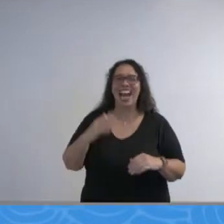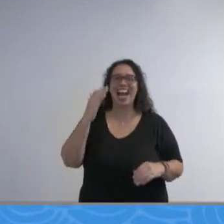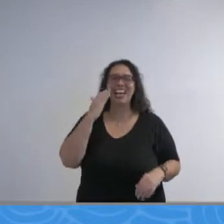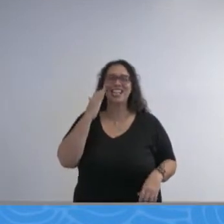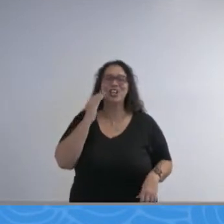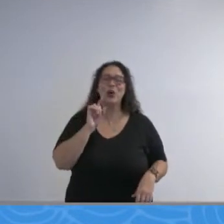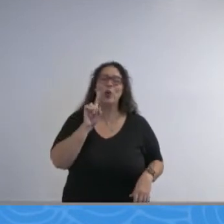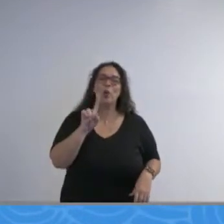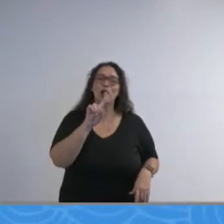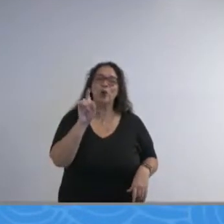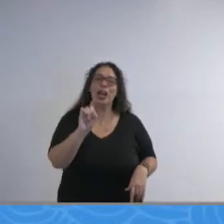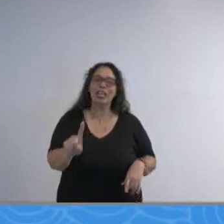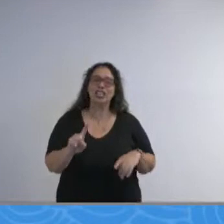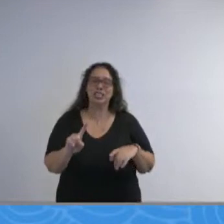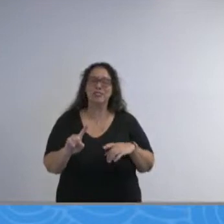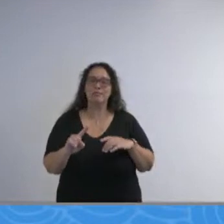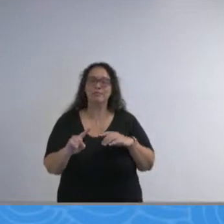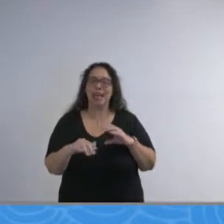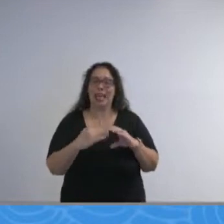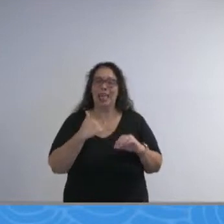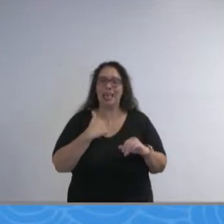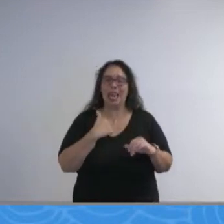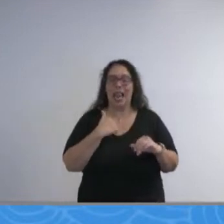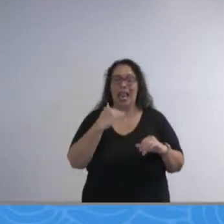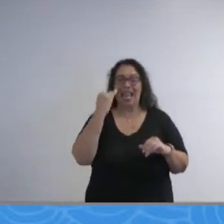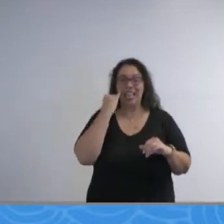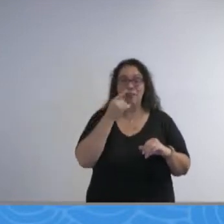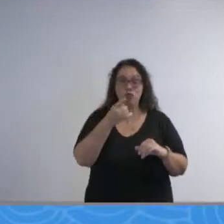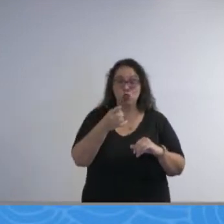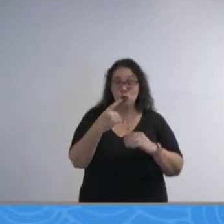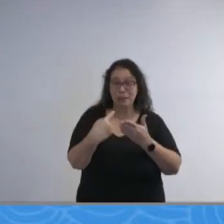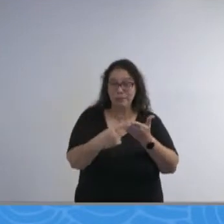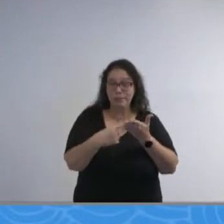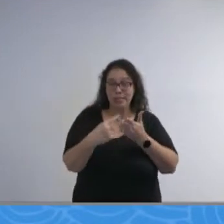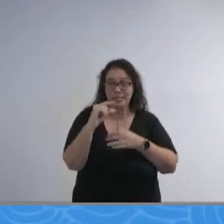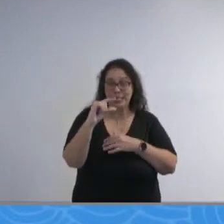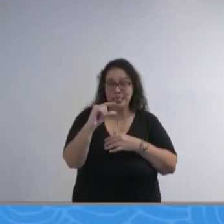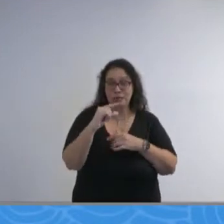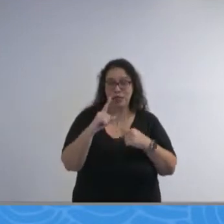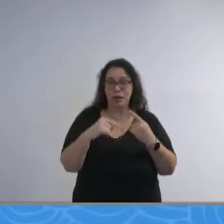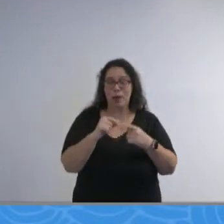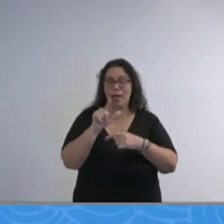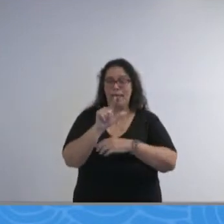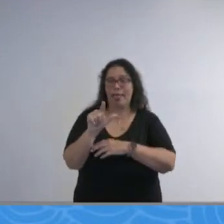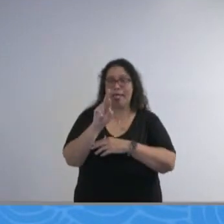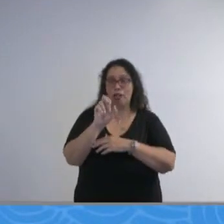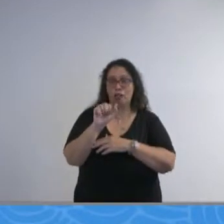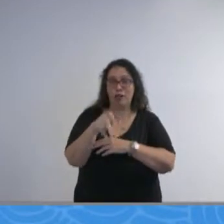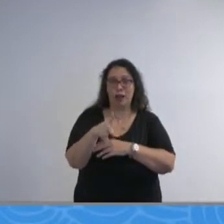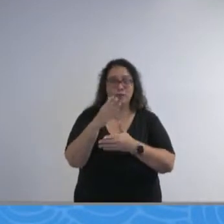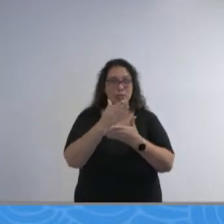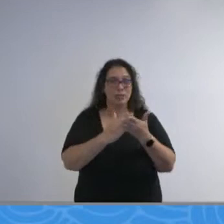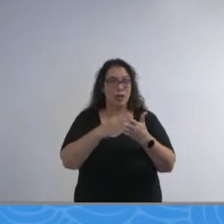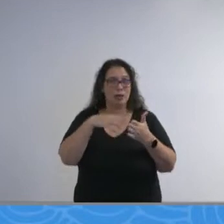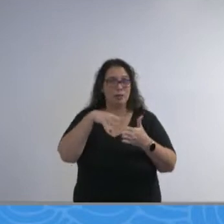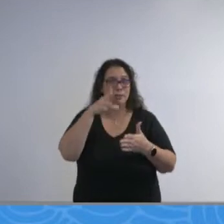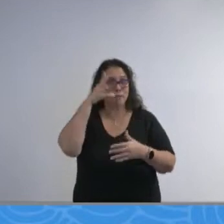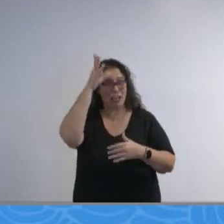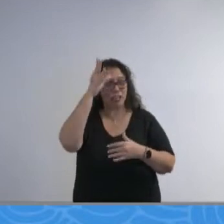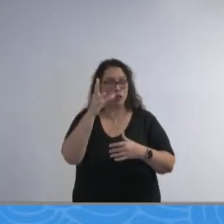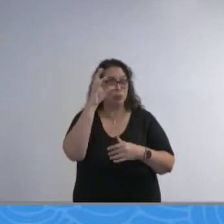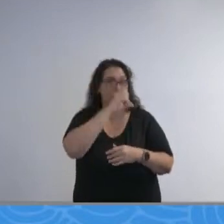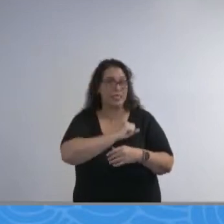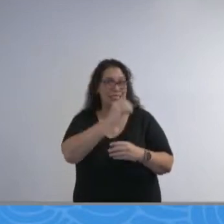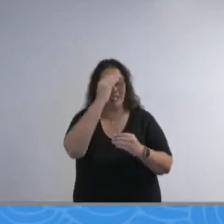that was sent to me and asked if you could just talk a little bit about LRAP for some of the parents who missed that